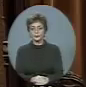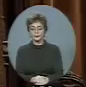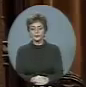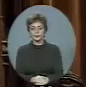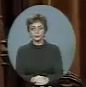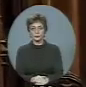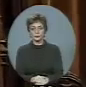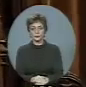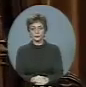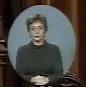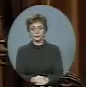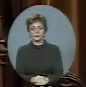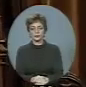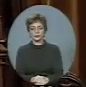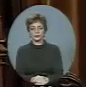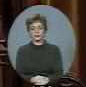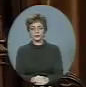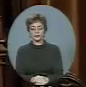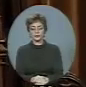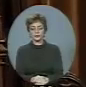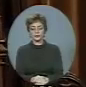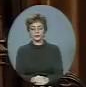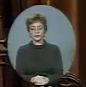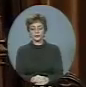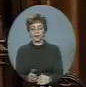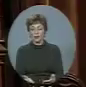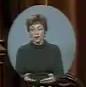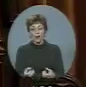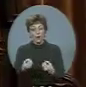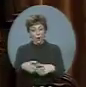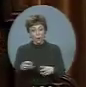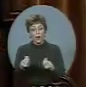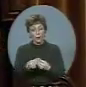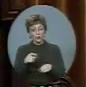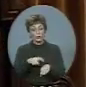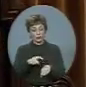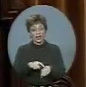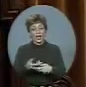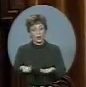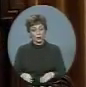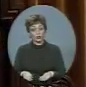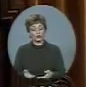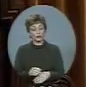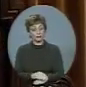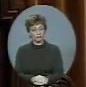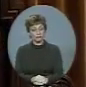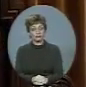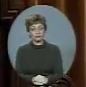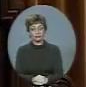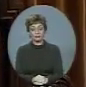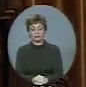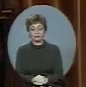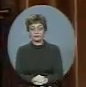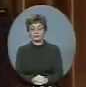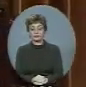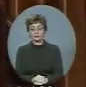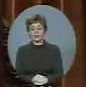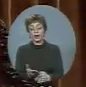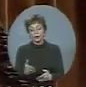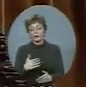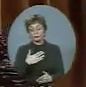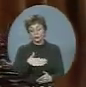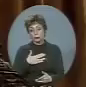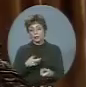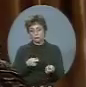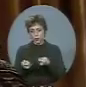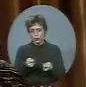We'll have some order, please. We're wasting a great deal of time today. Well, then control yourself. We'll